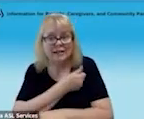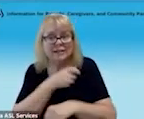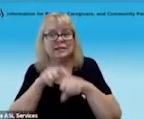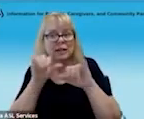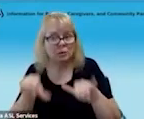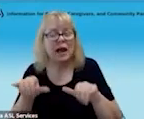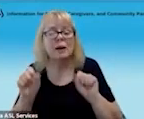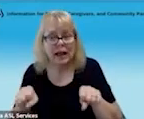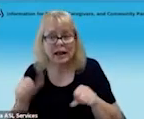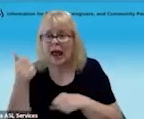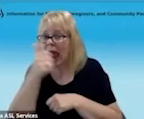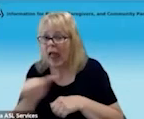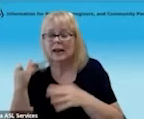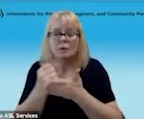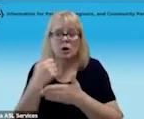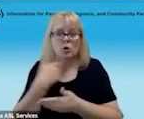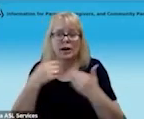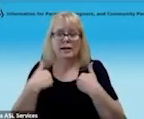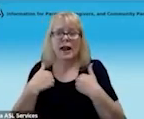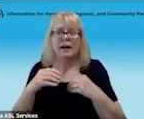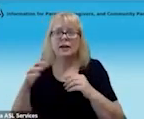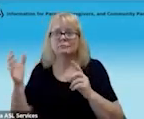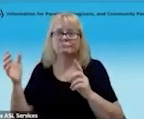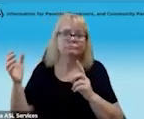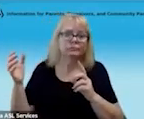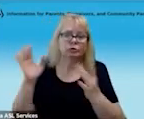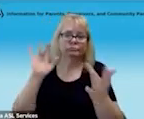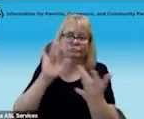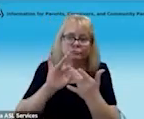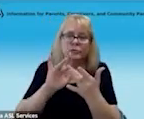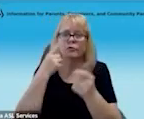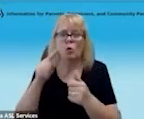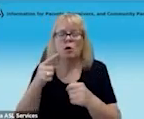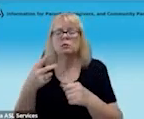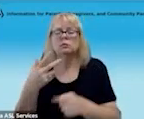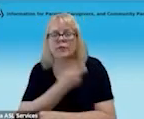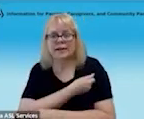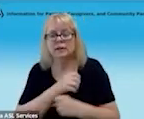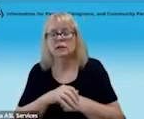if someone were to twist their ankle, we certainly can still give a vaccine that day. So we attempt to